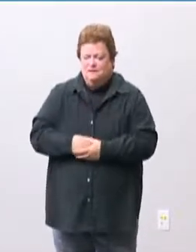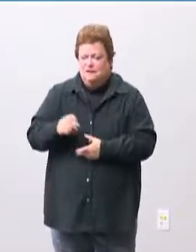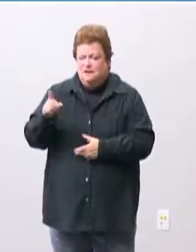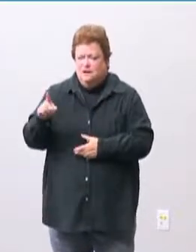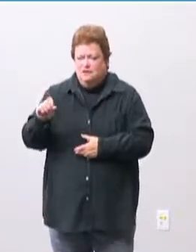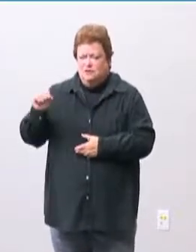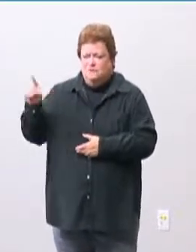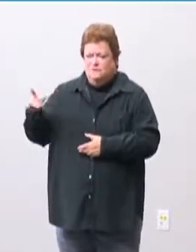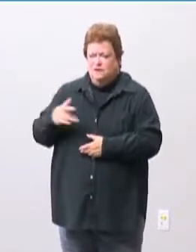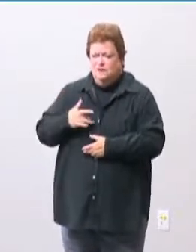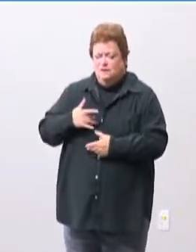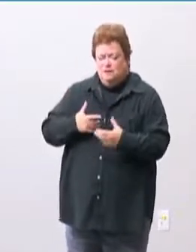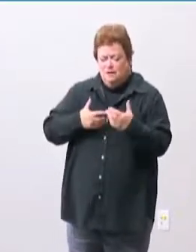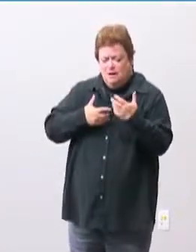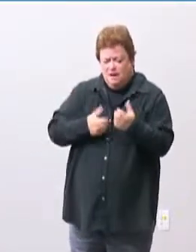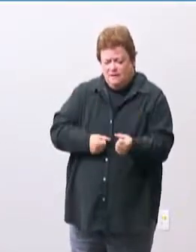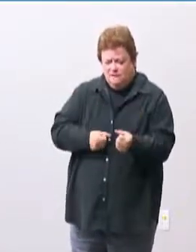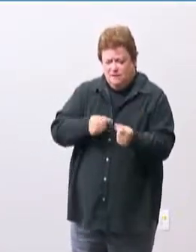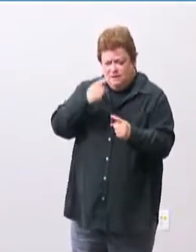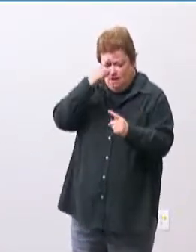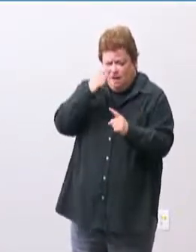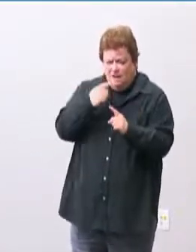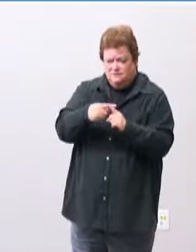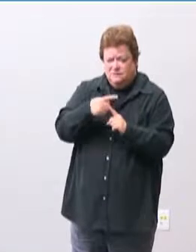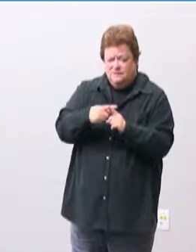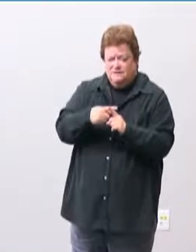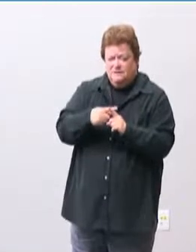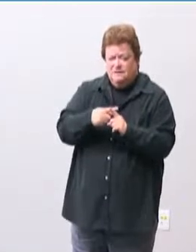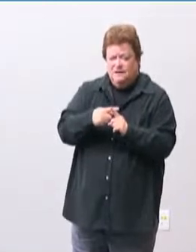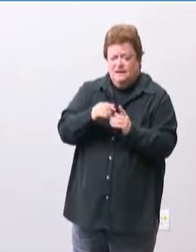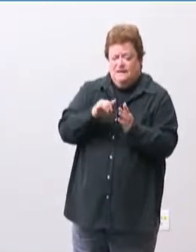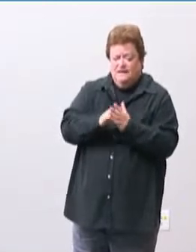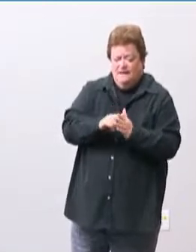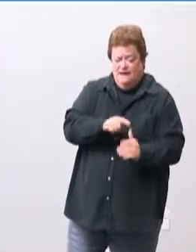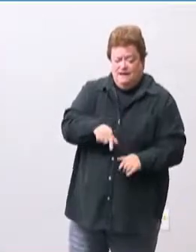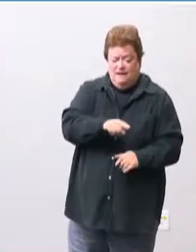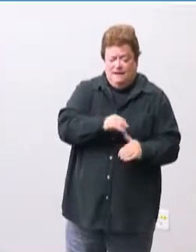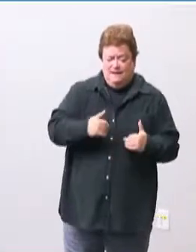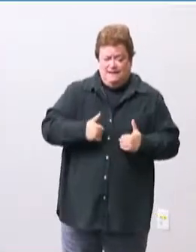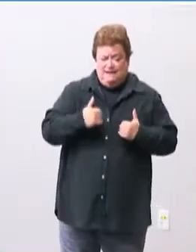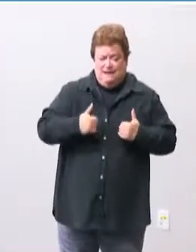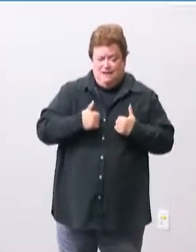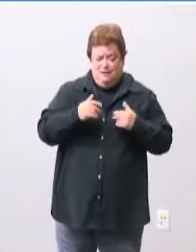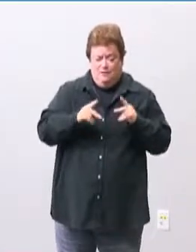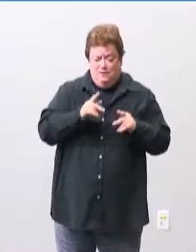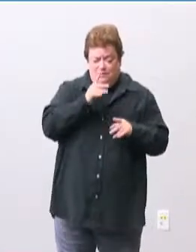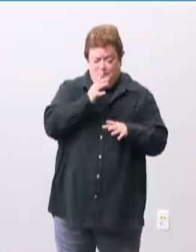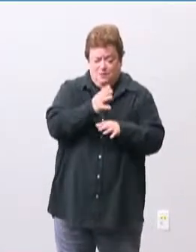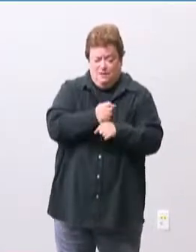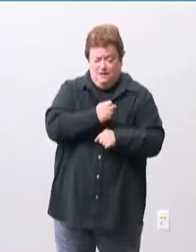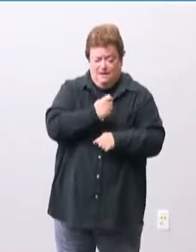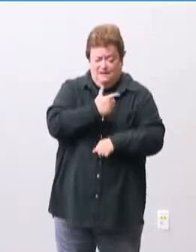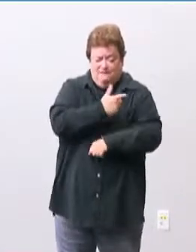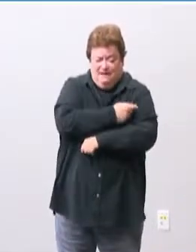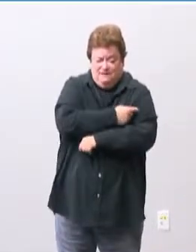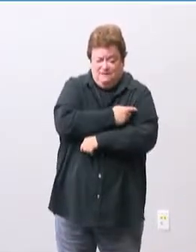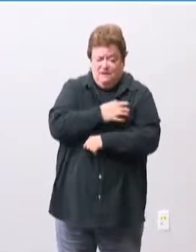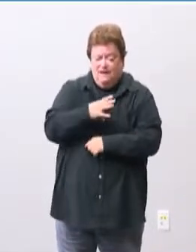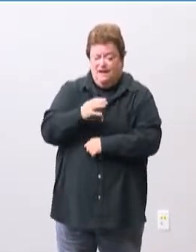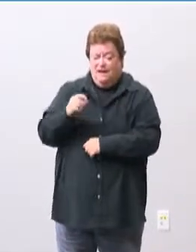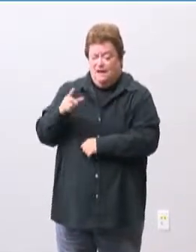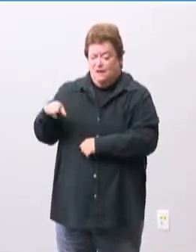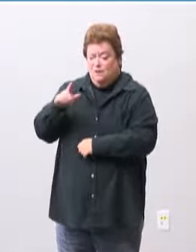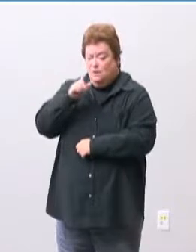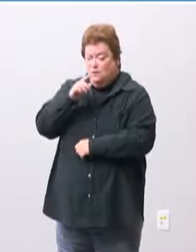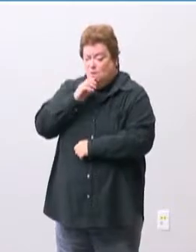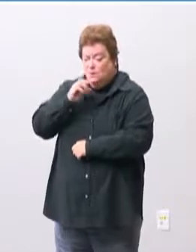feel confident or optimistic that as more of those, the younger age groups get vaccinated and the people who are eligible get